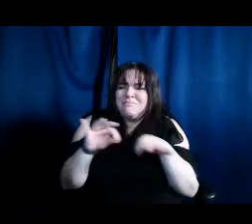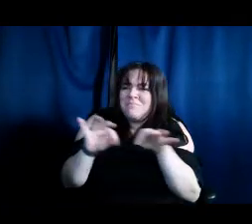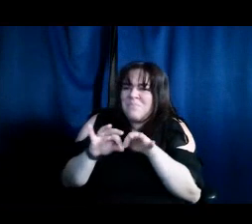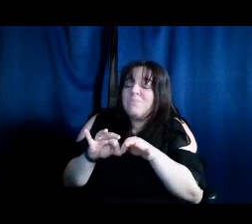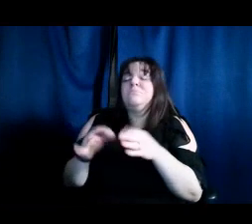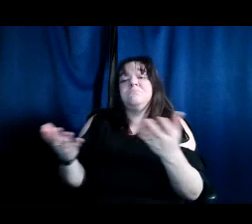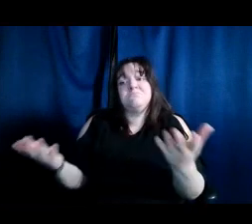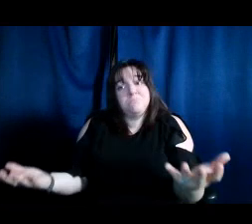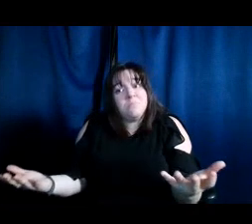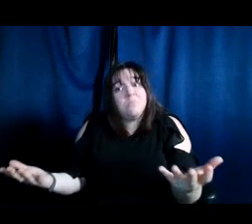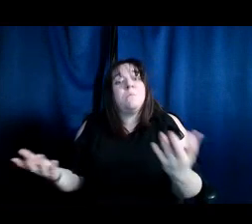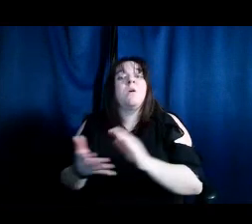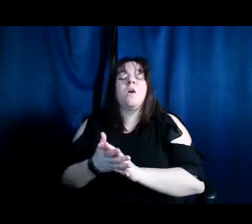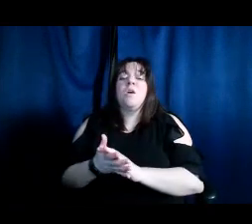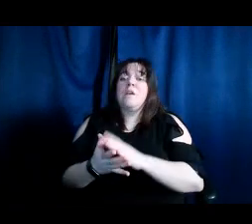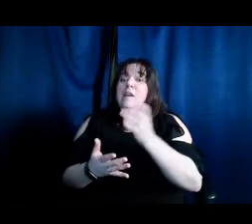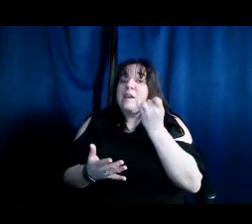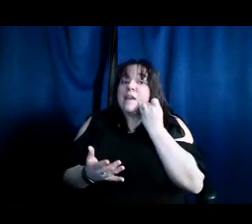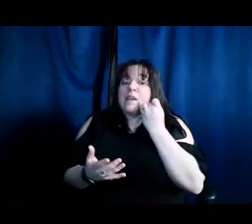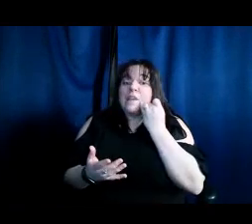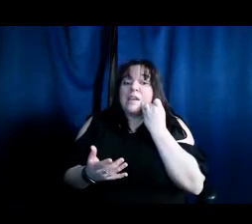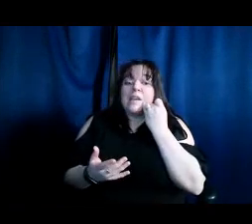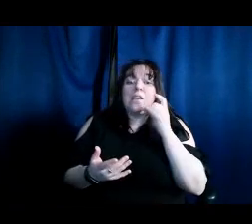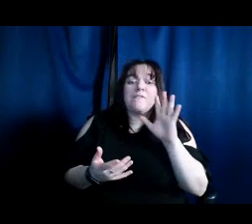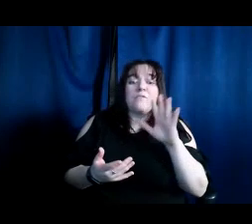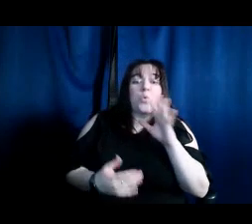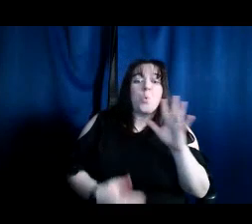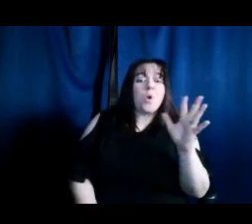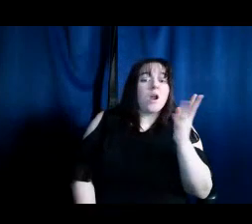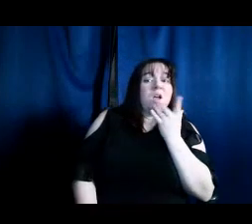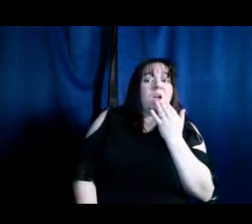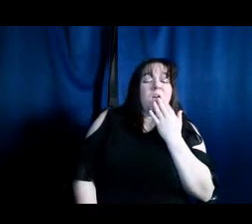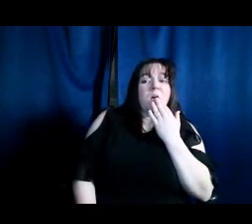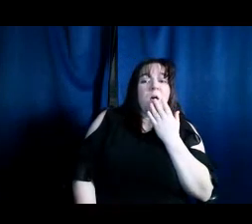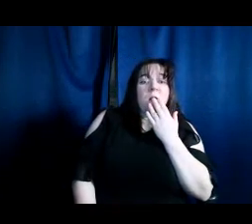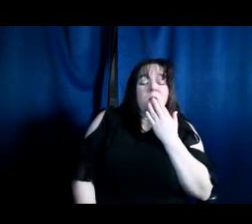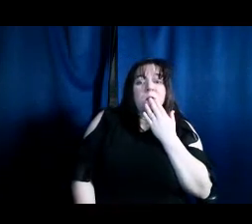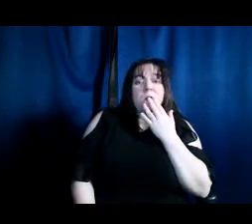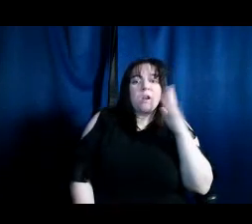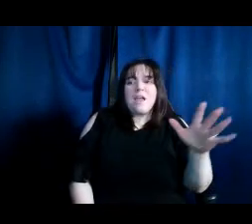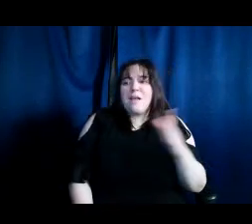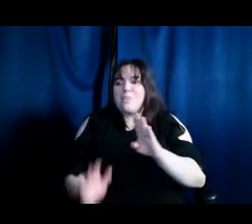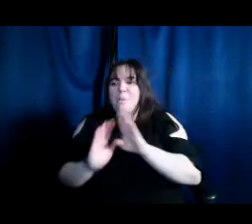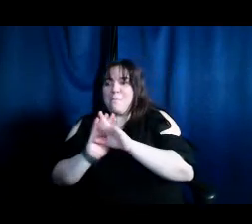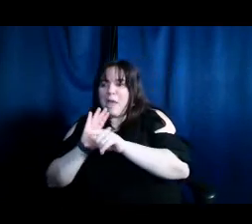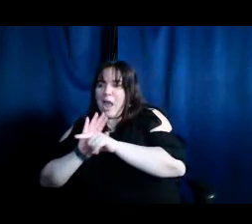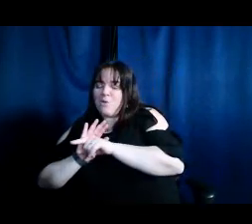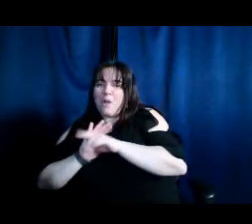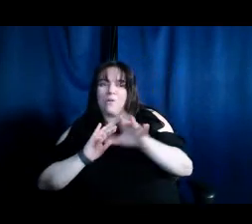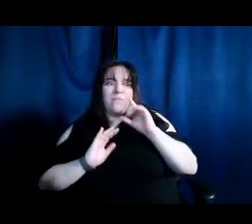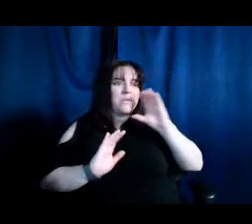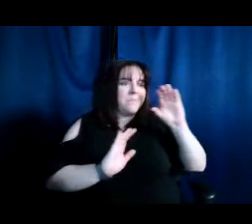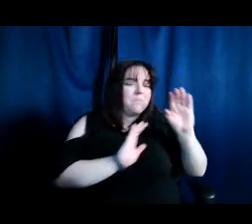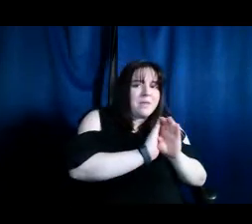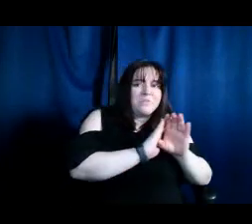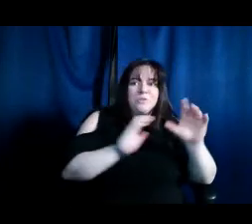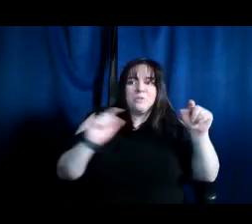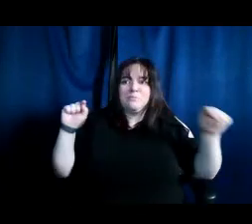Insufficient contrast between the web copy and the background makes it difficult or impossible to read for many